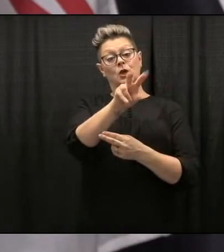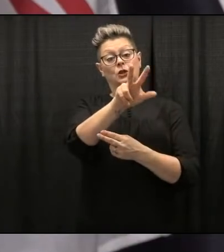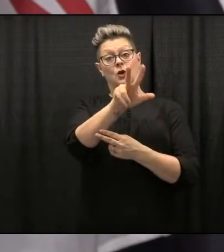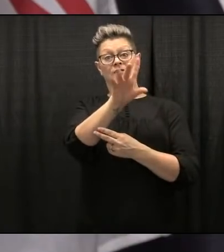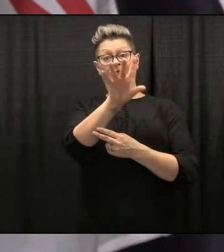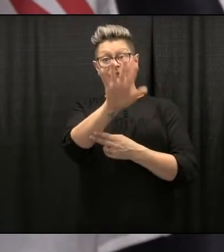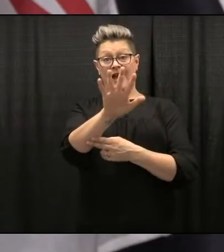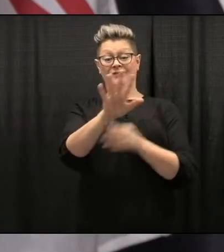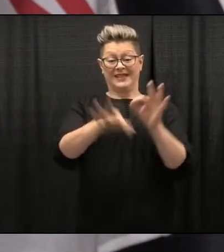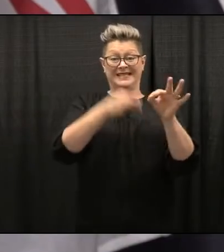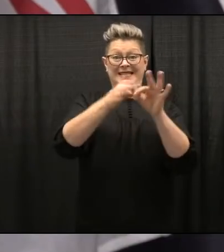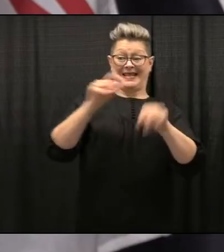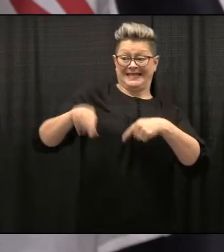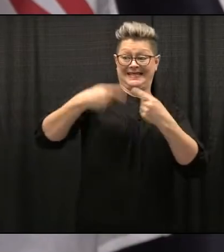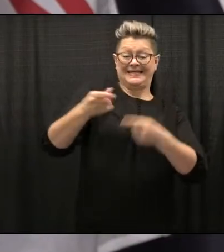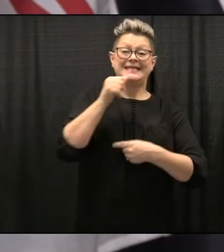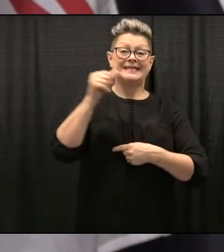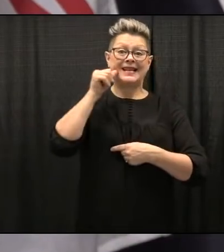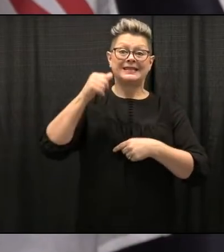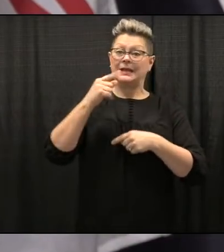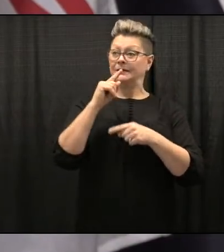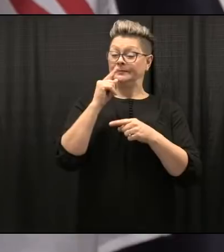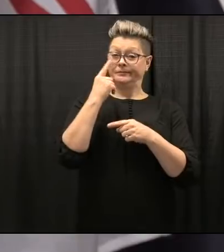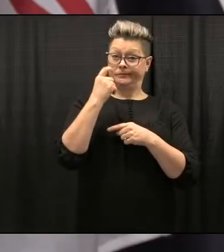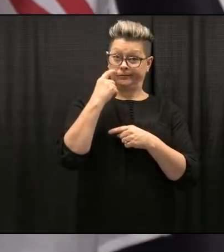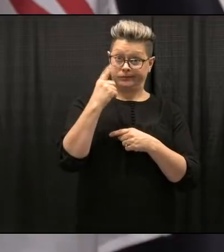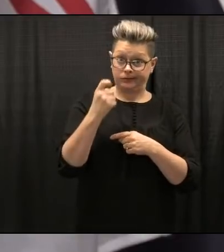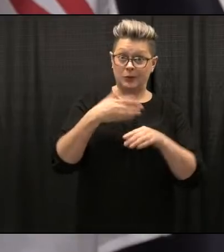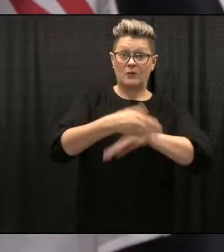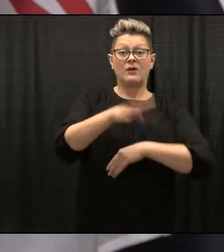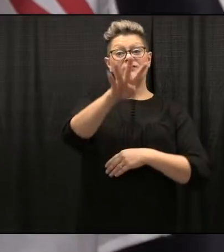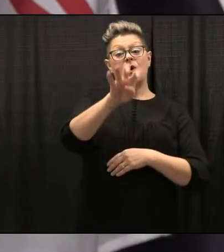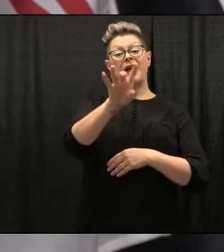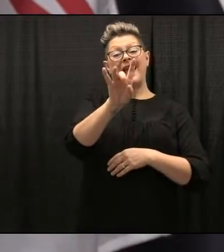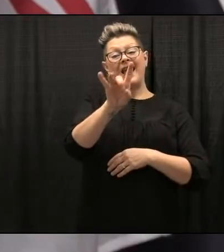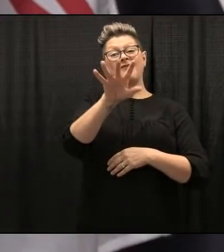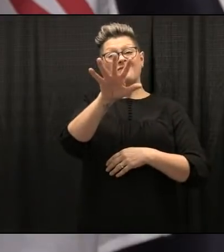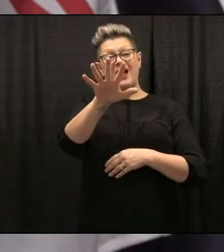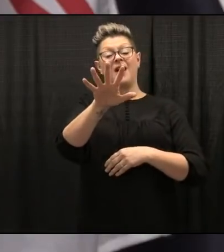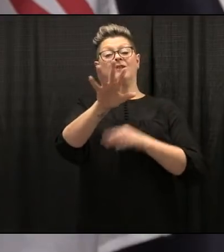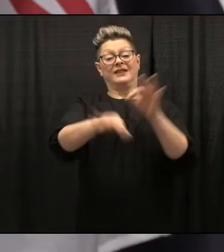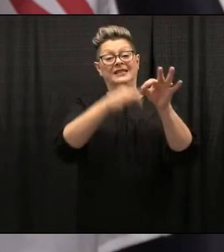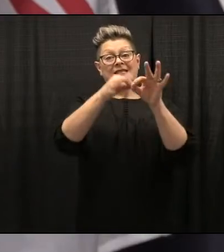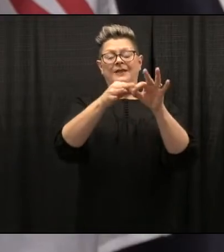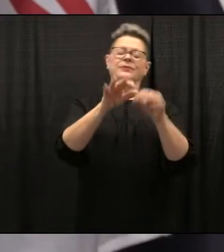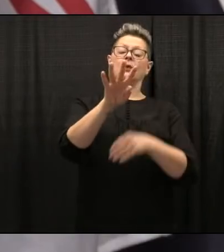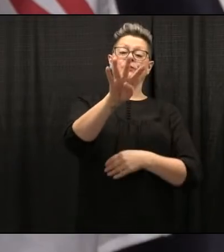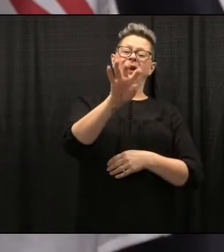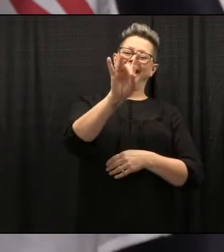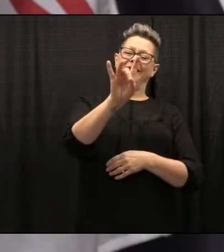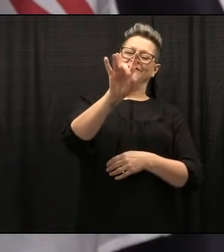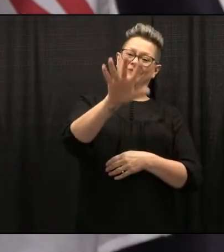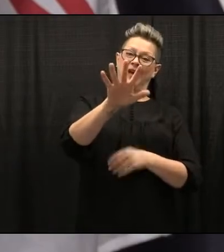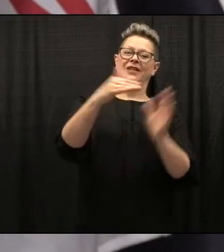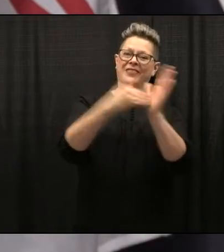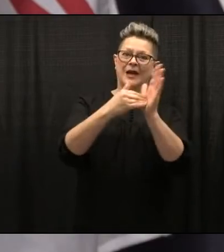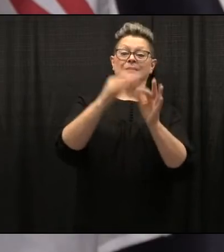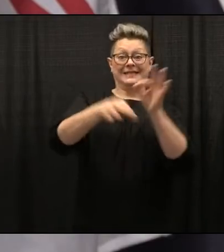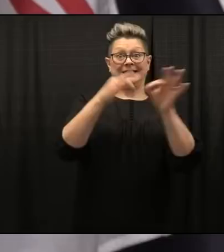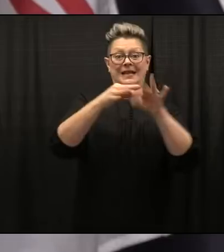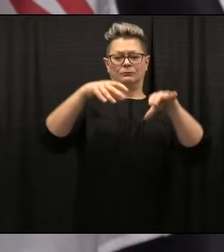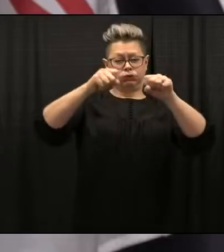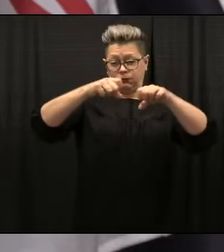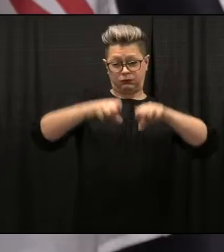1,235 tests were completed since yesterday, with over 485,000 tests completed to date. We are